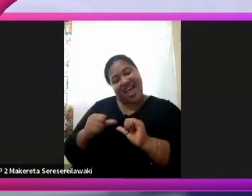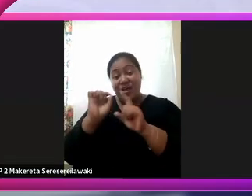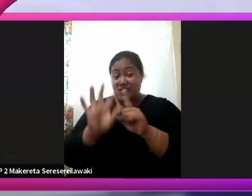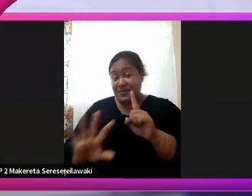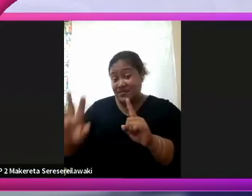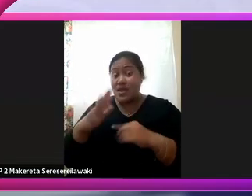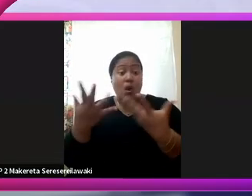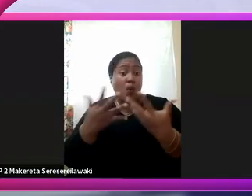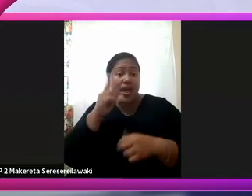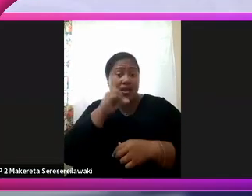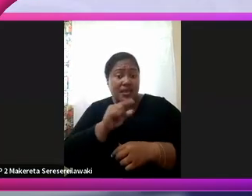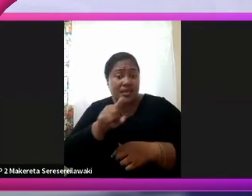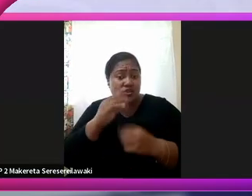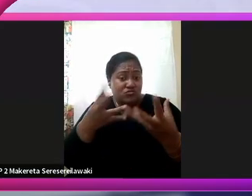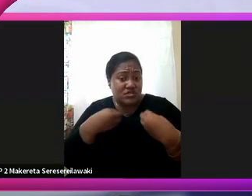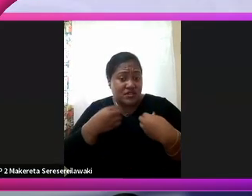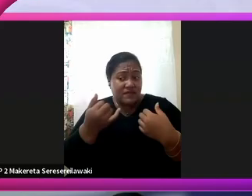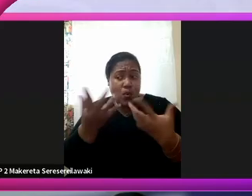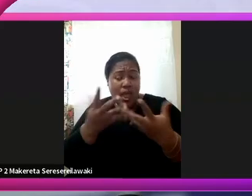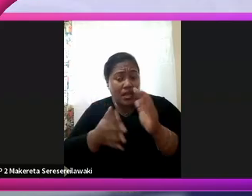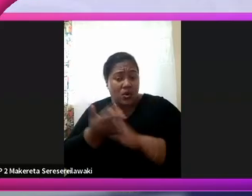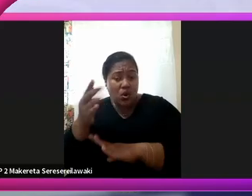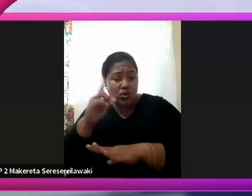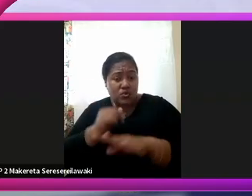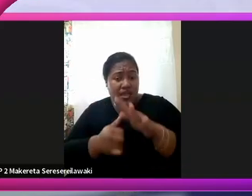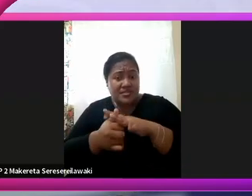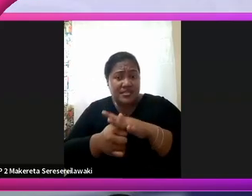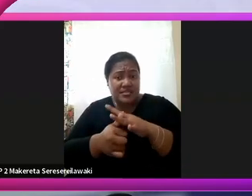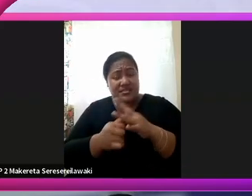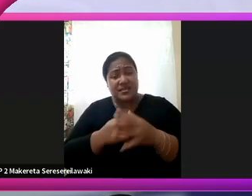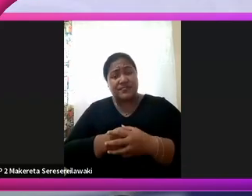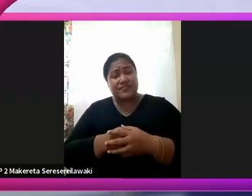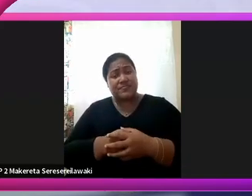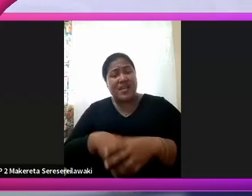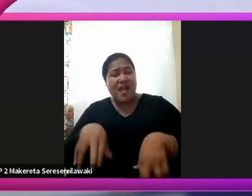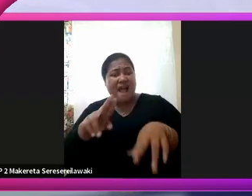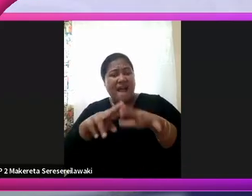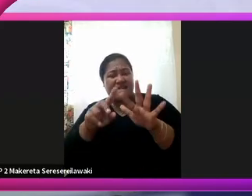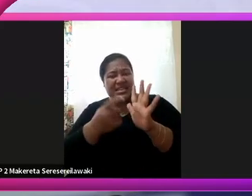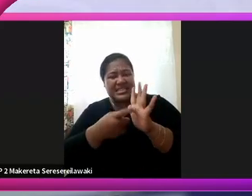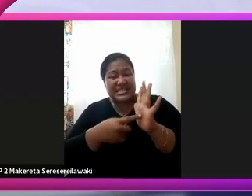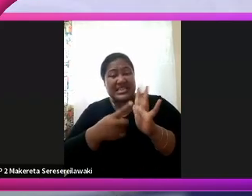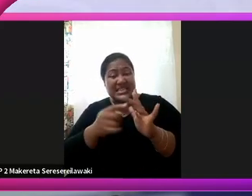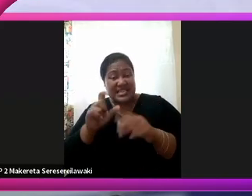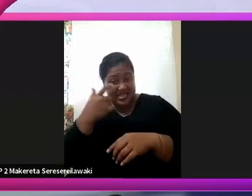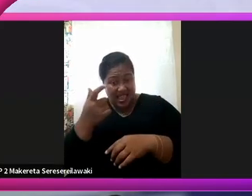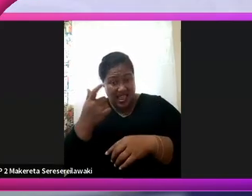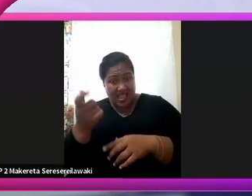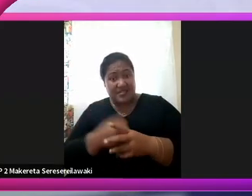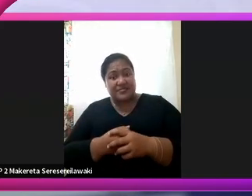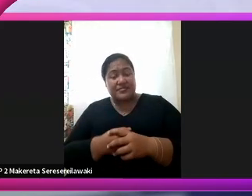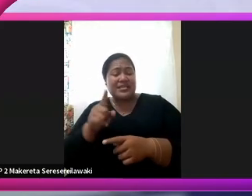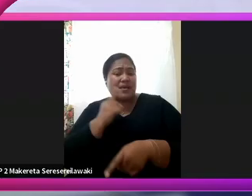you receive, where can you go to access to comprehensive fertility care? It's very difficult. This is, I'm